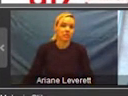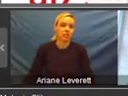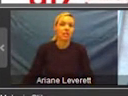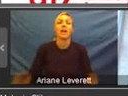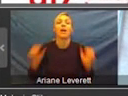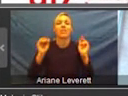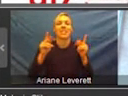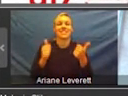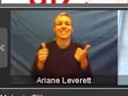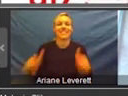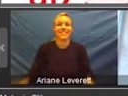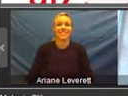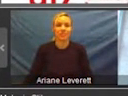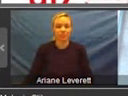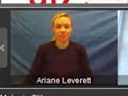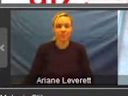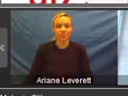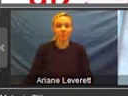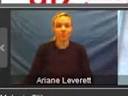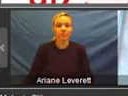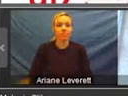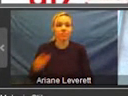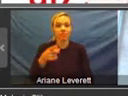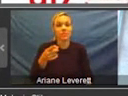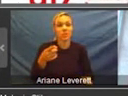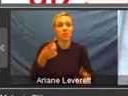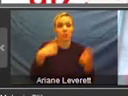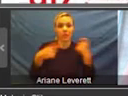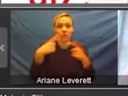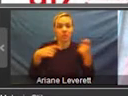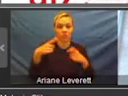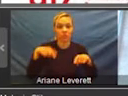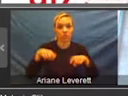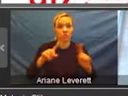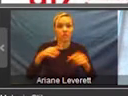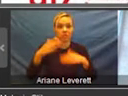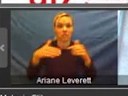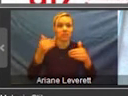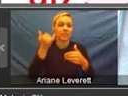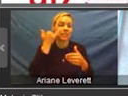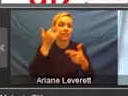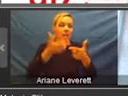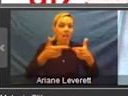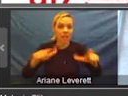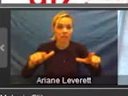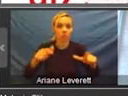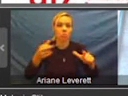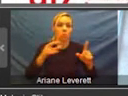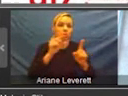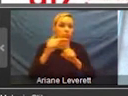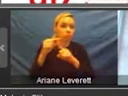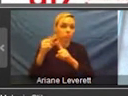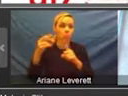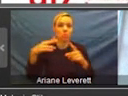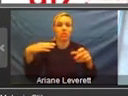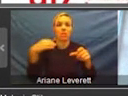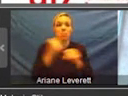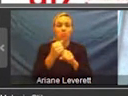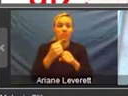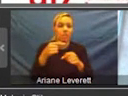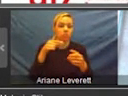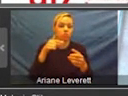Yeah. If you have questions in between, if we are using languages or terms or abbreviations that you don't